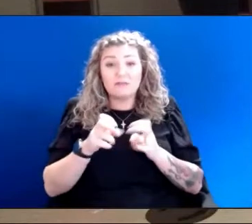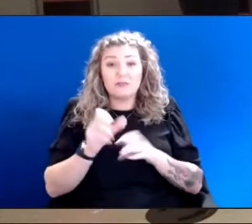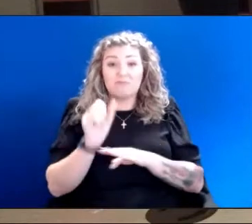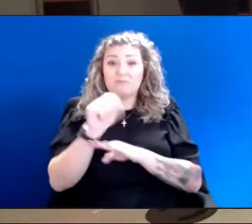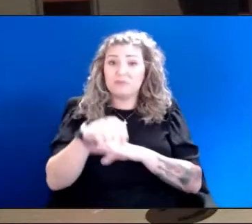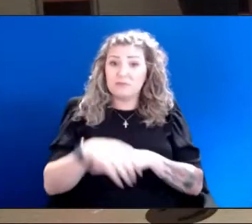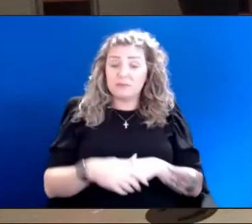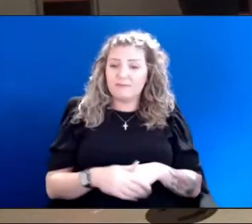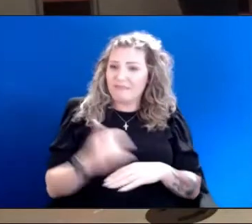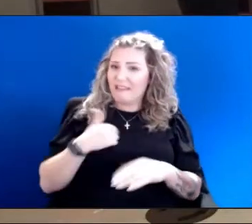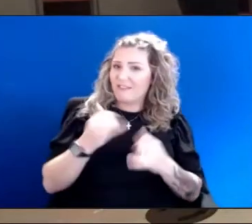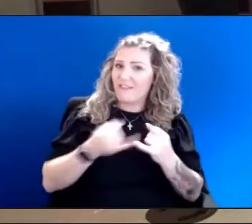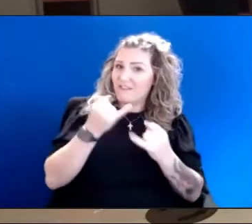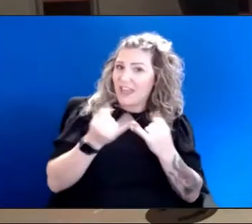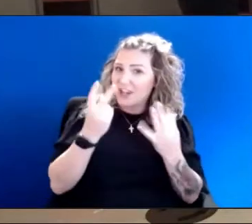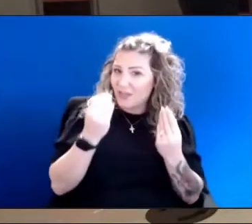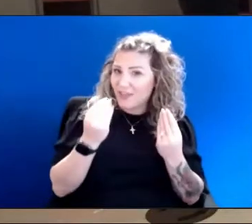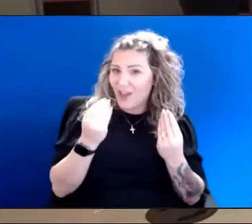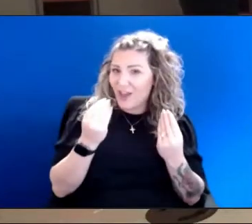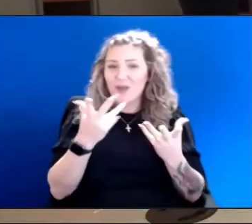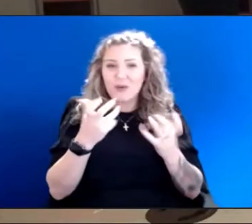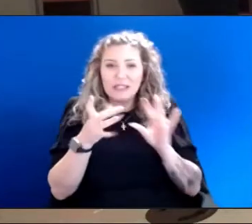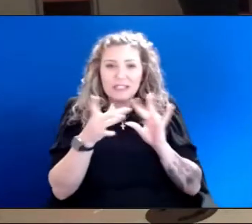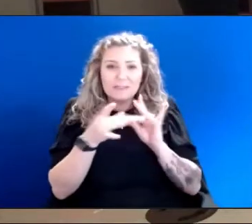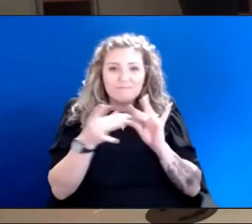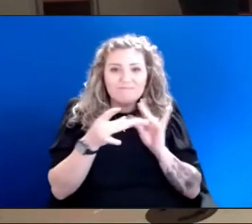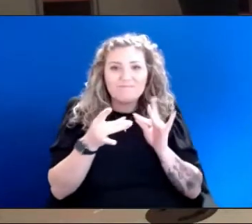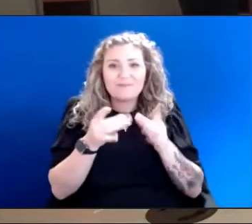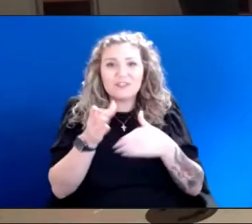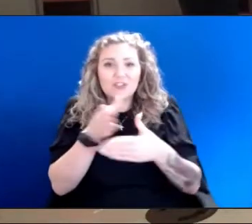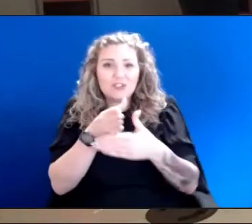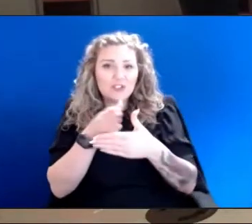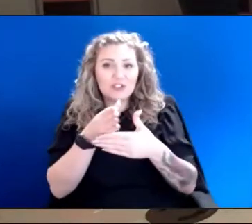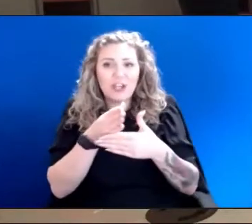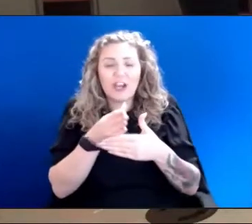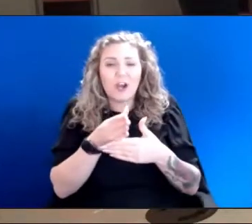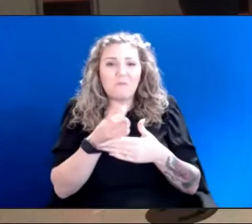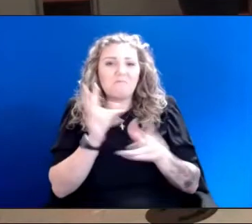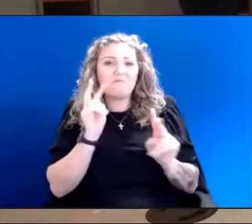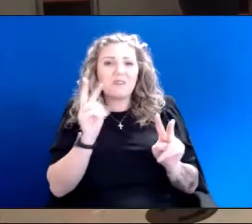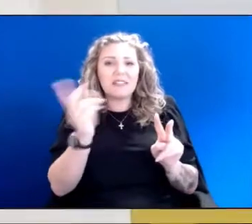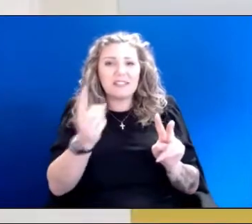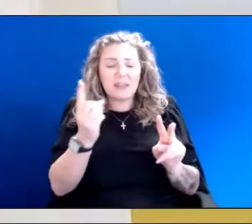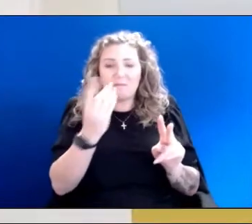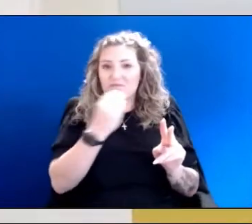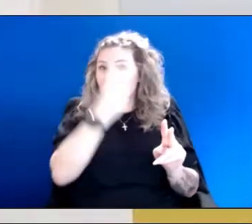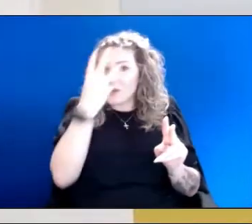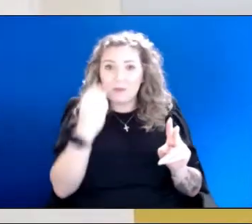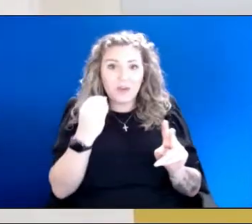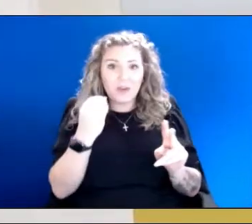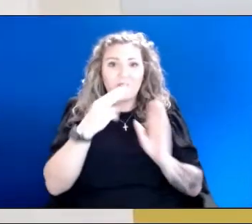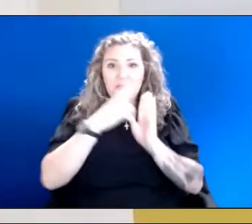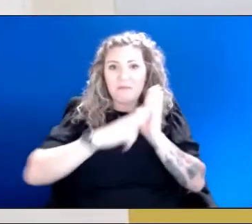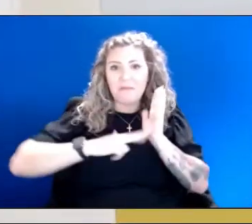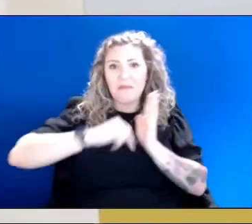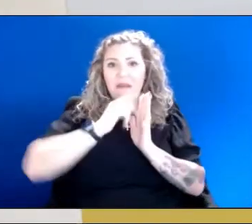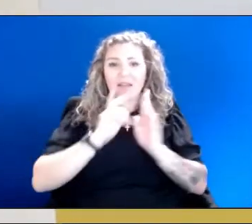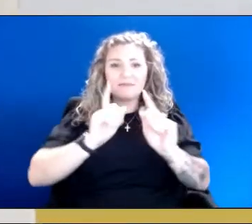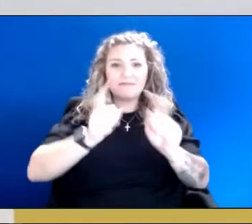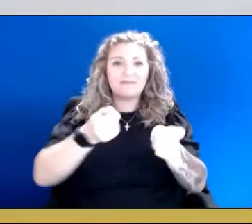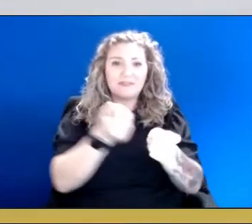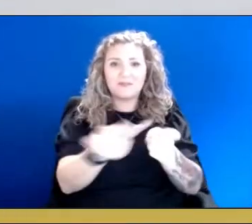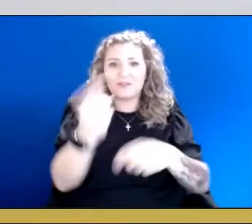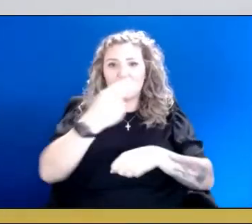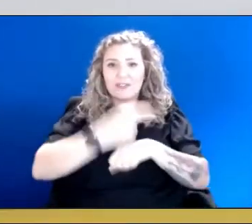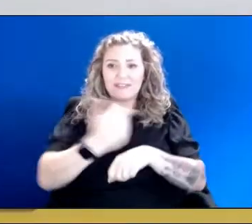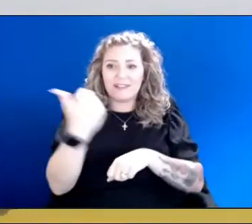final thought. On a high note, I want to share with you all. I want you to take a look at something beautiful. It's a painting that was donated a few days ago